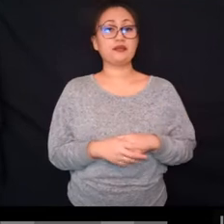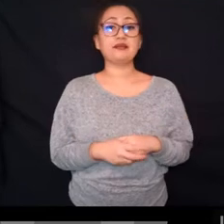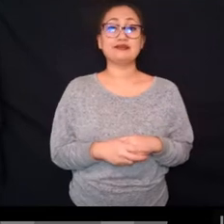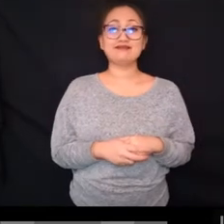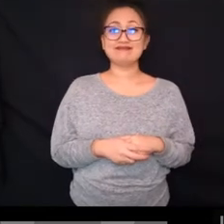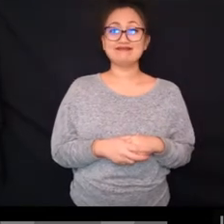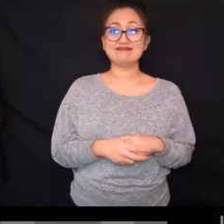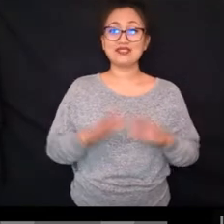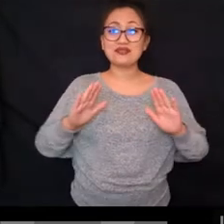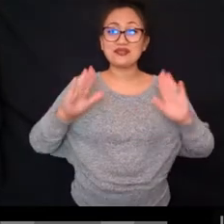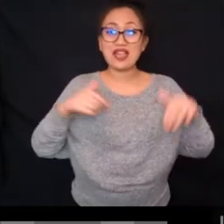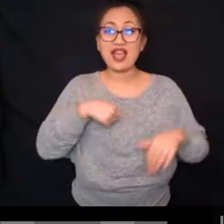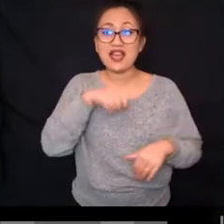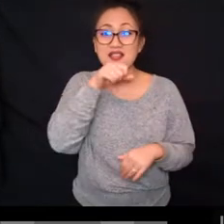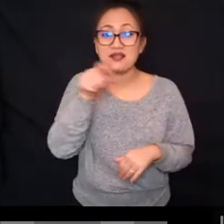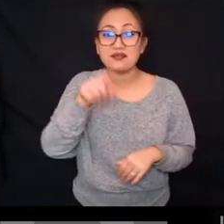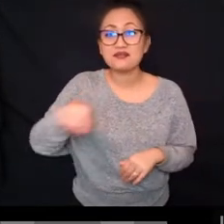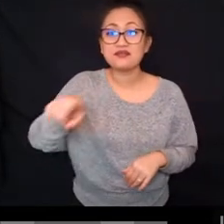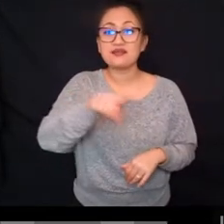way you're keeping that tower together.